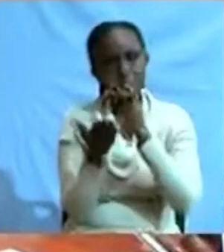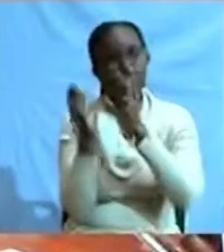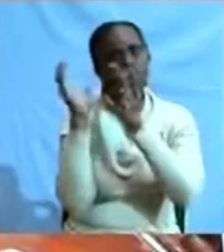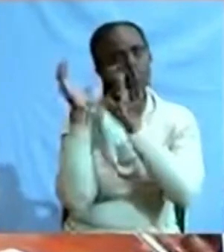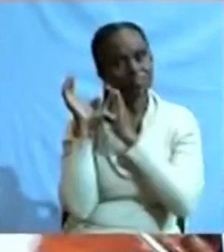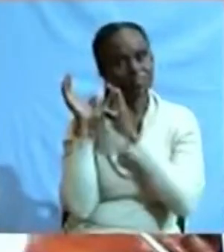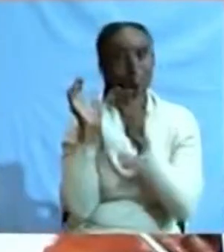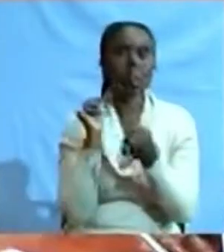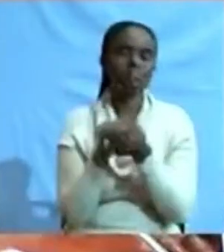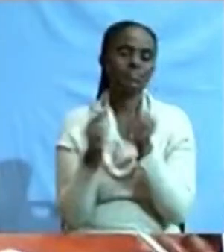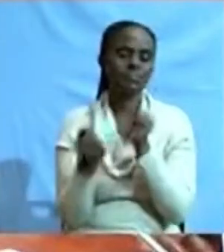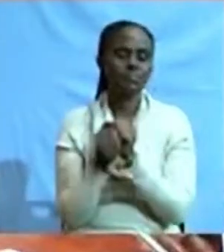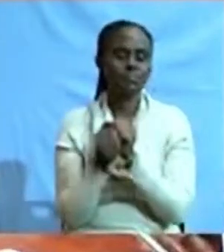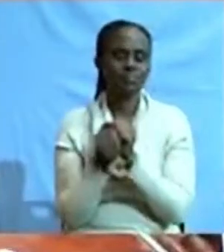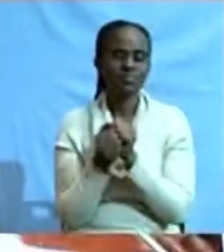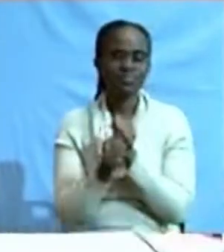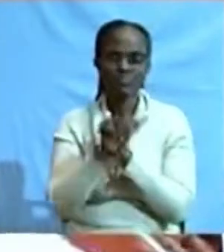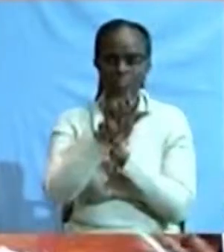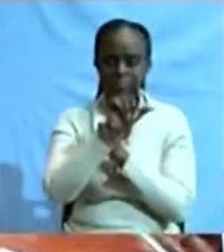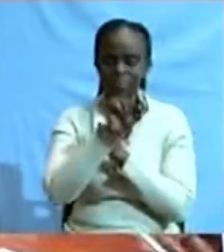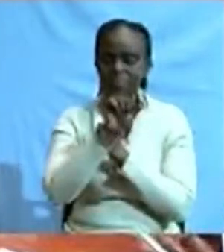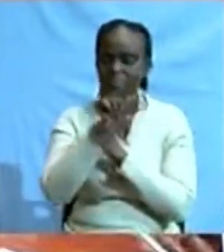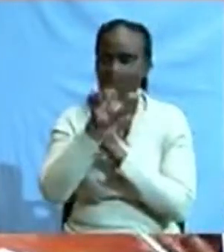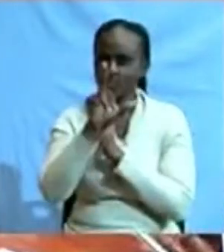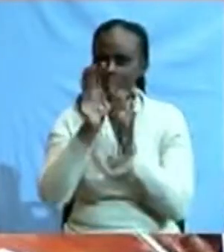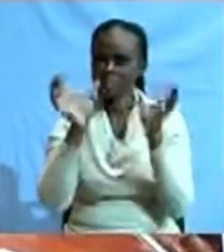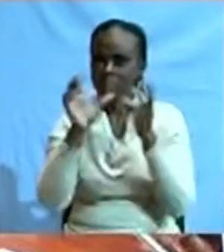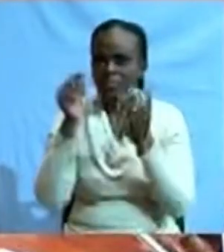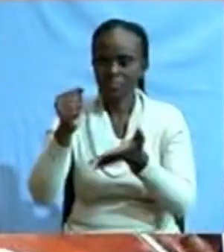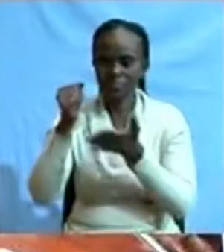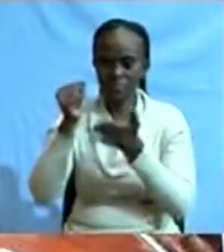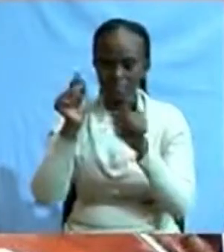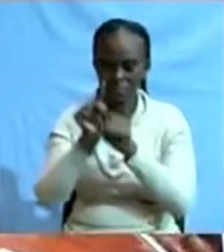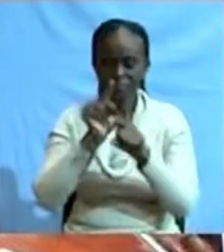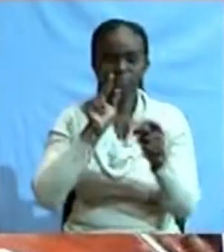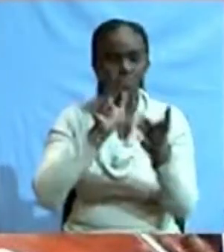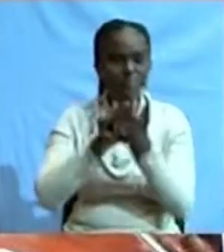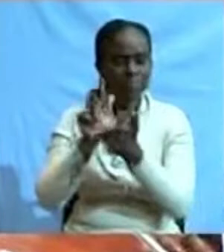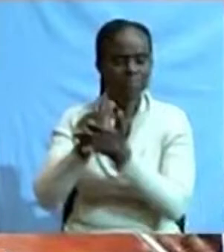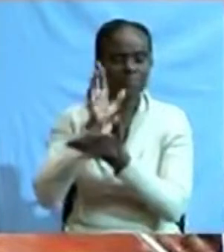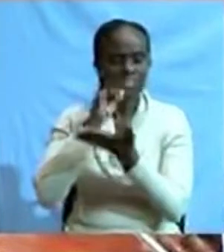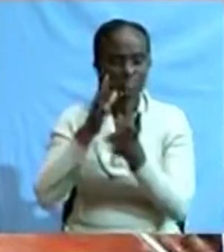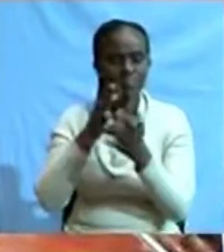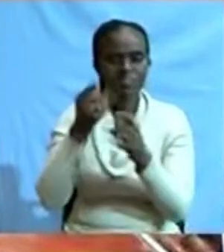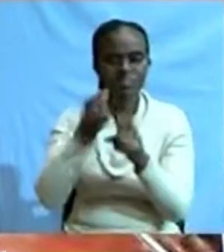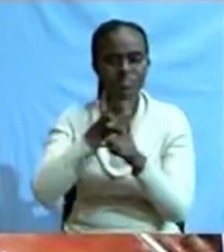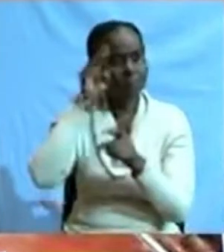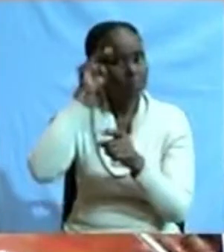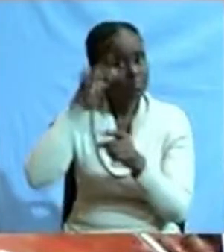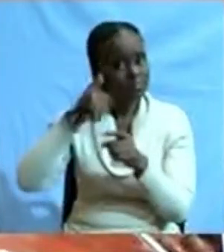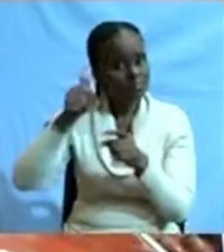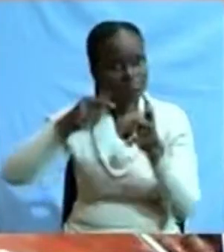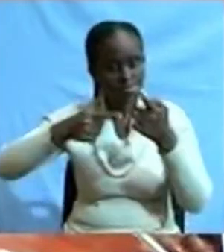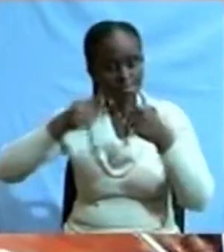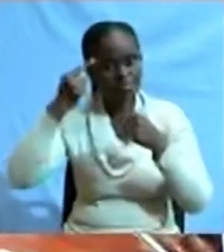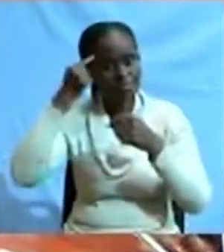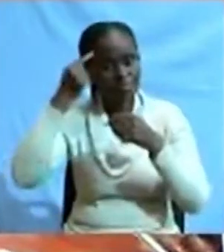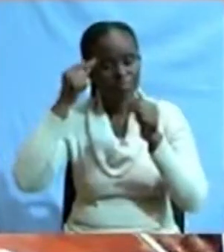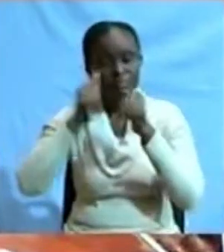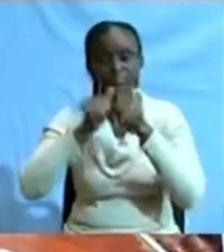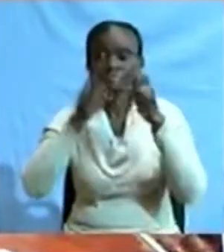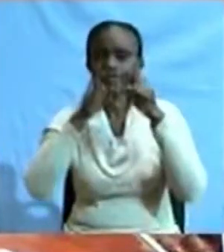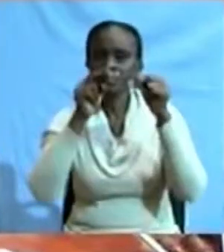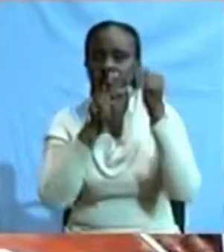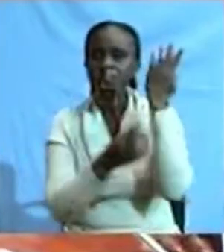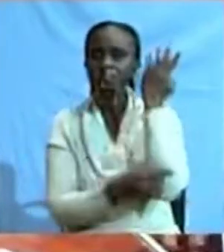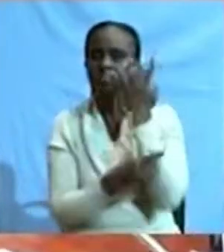burden. The 2023 Council budget has since been approved by the Minister of Local Government and Rural